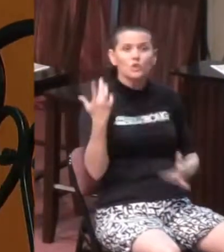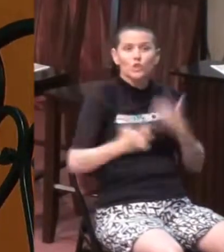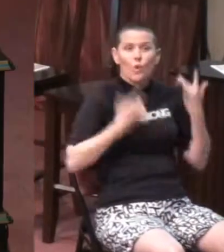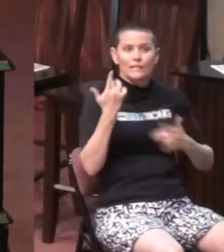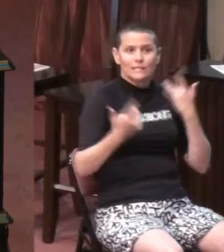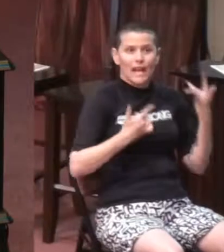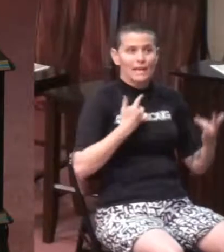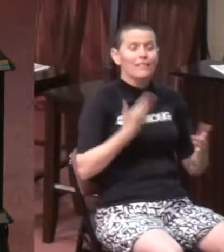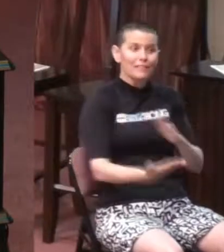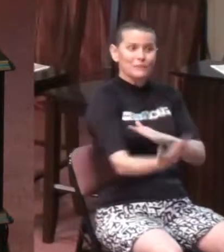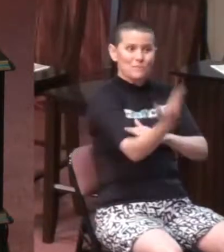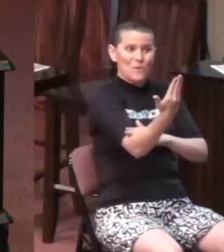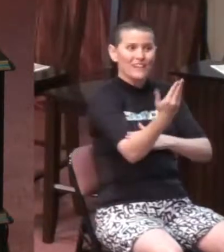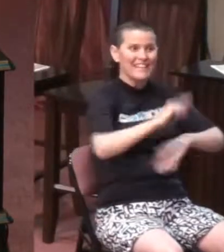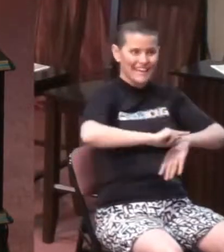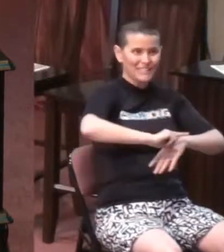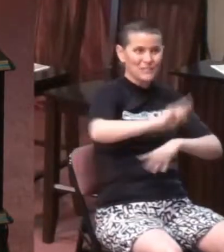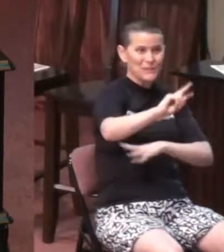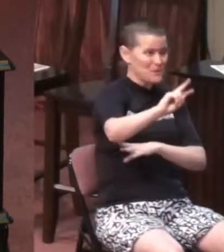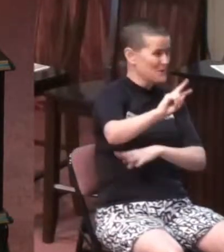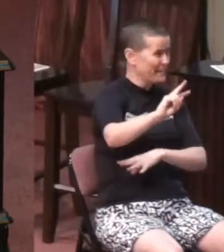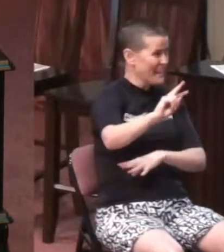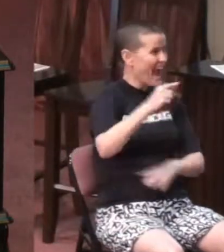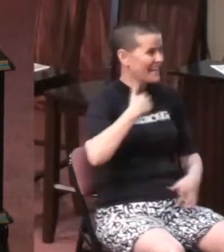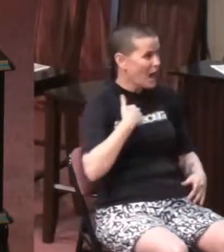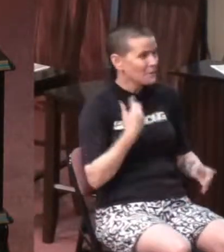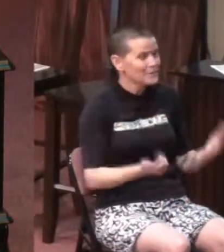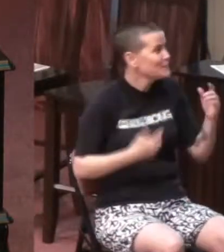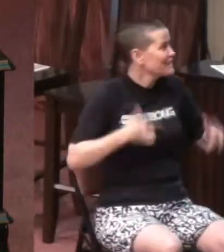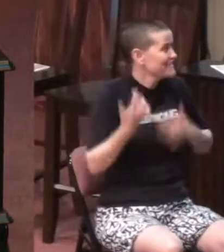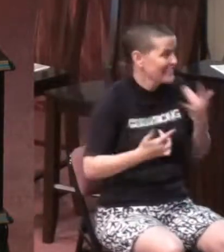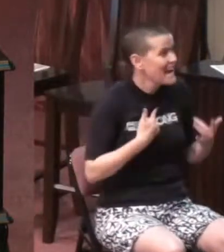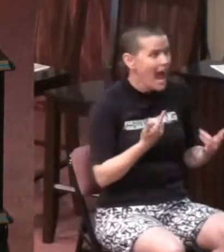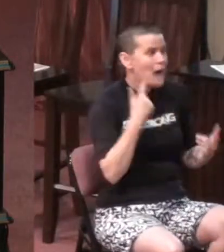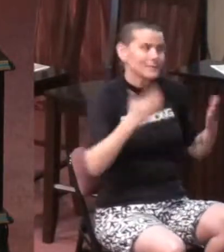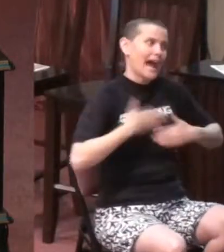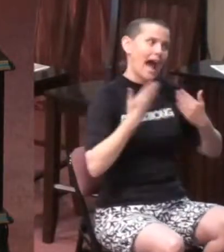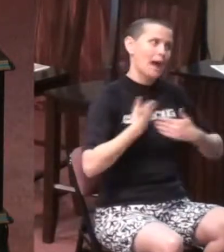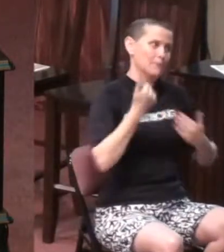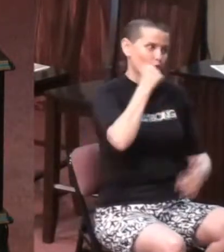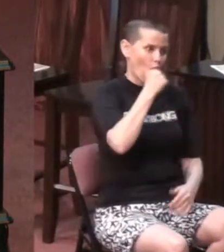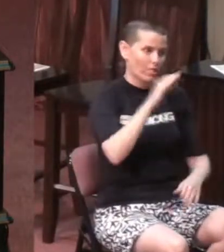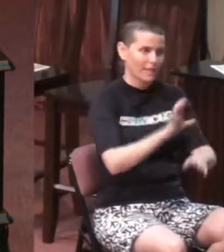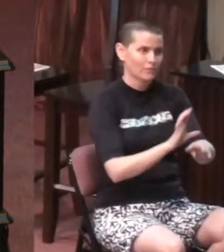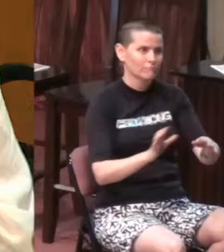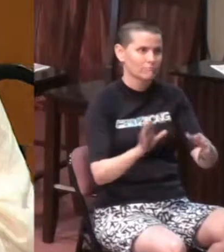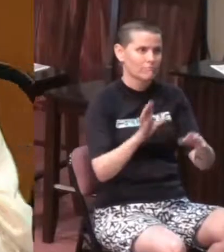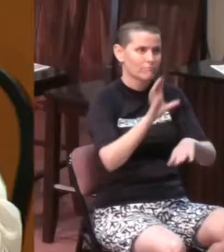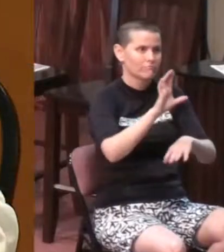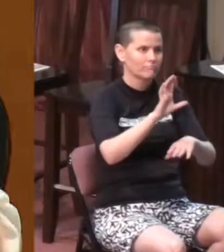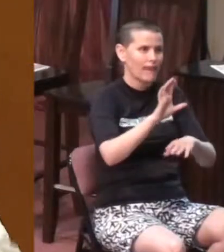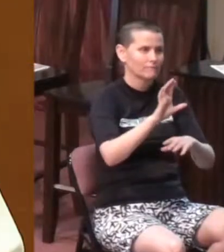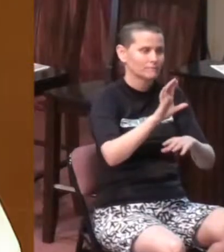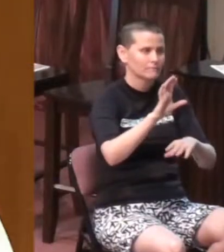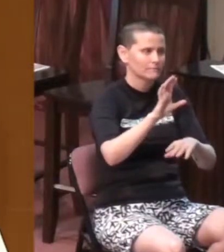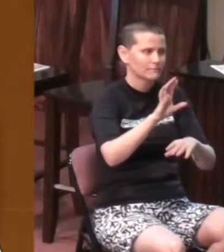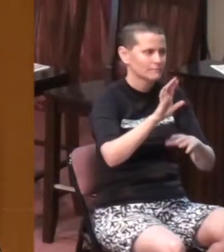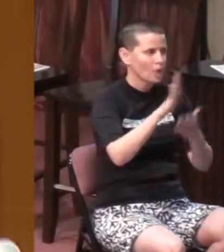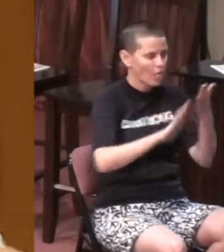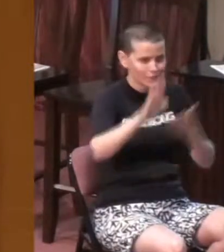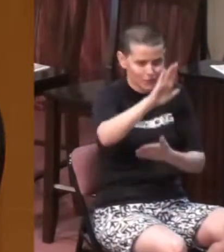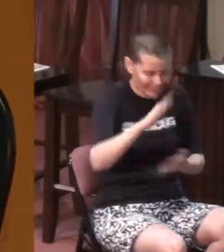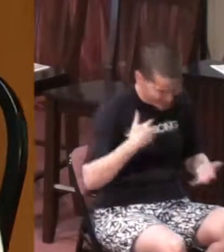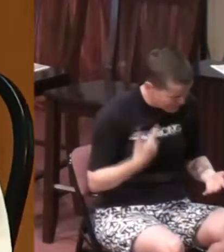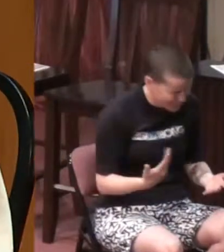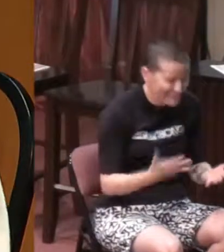and I was happier than I have been since I've been in college, and I was really, really happy in college. So I was just like, ah, I'm so excited. I was